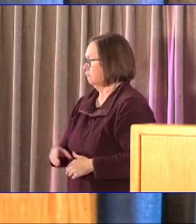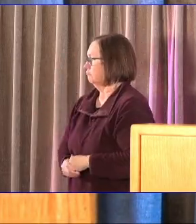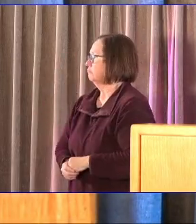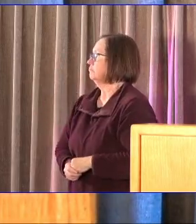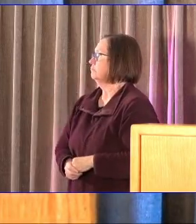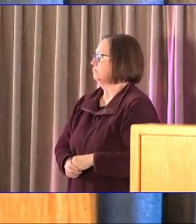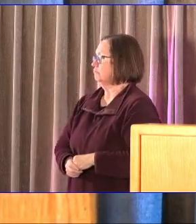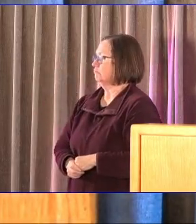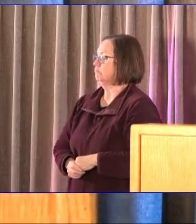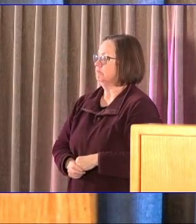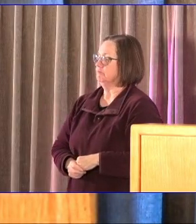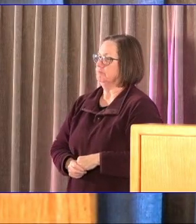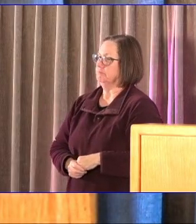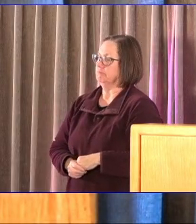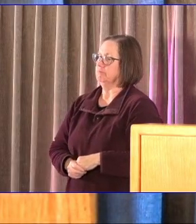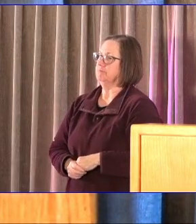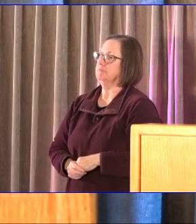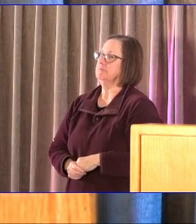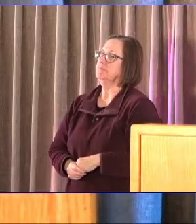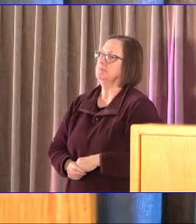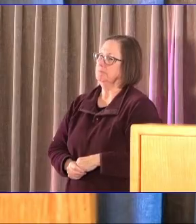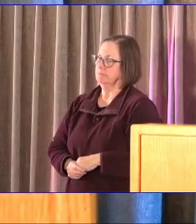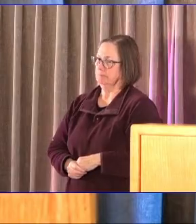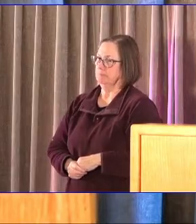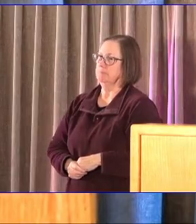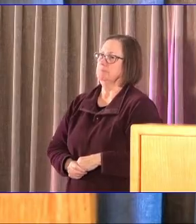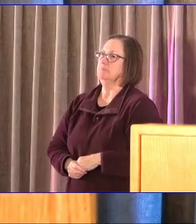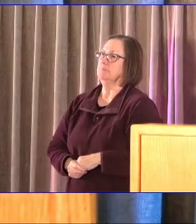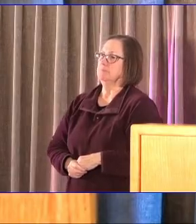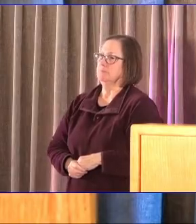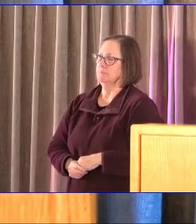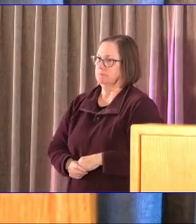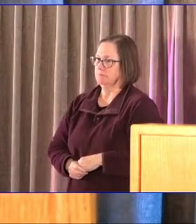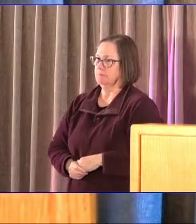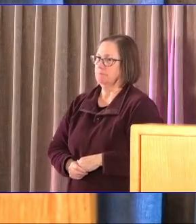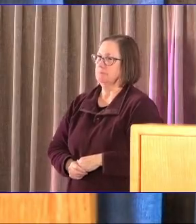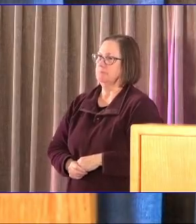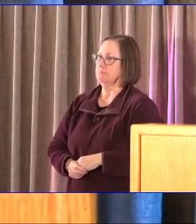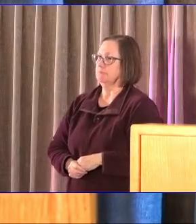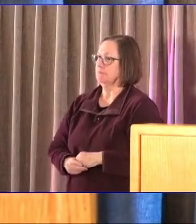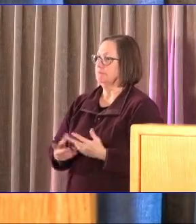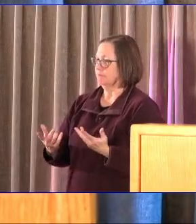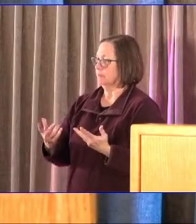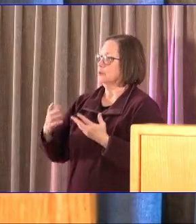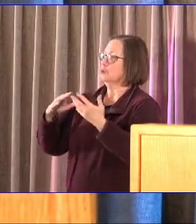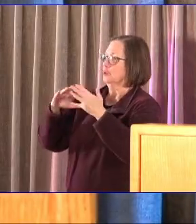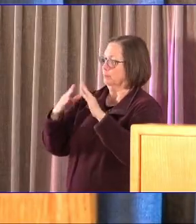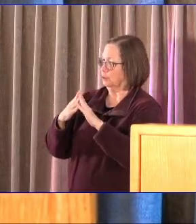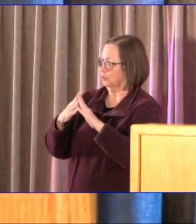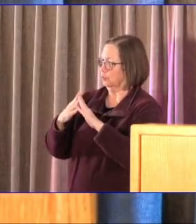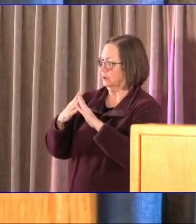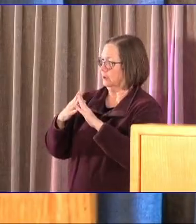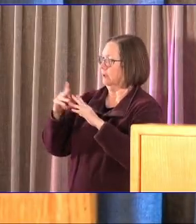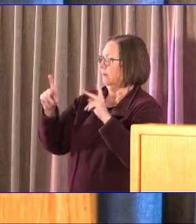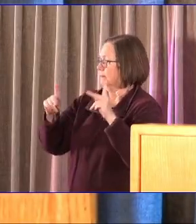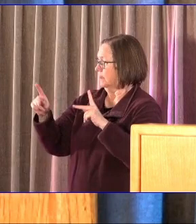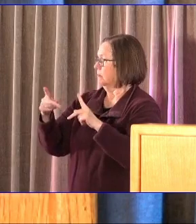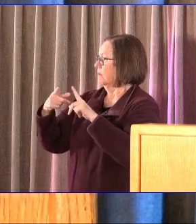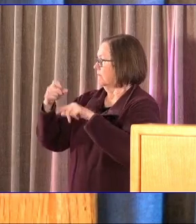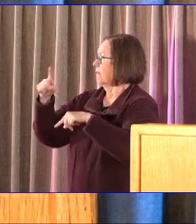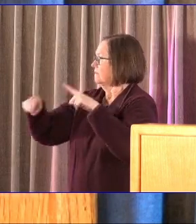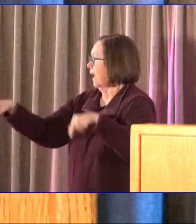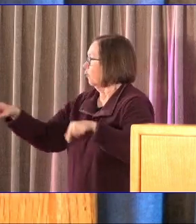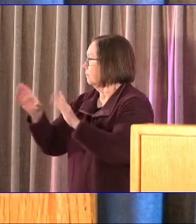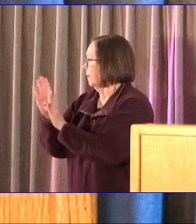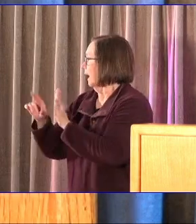we situate ADI within the framework of creating a community of people who are diverse, okay,